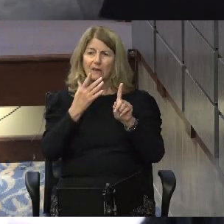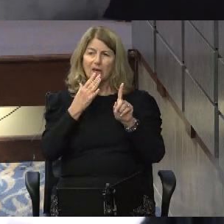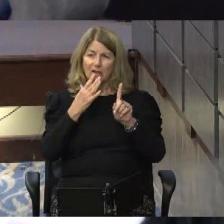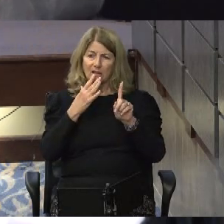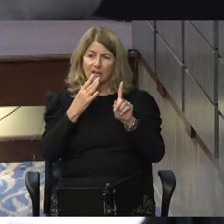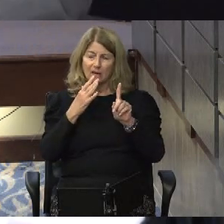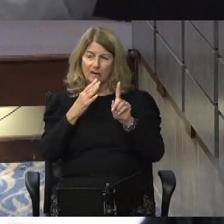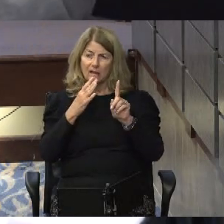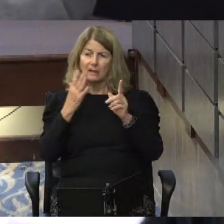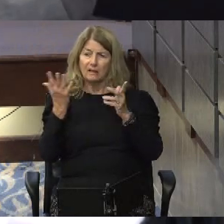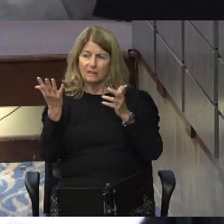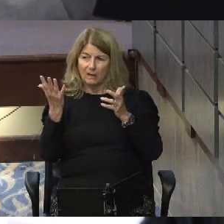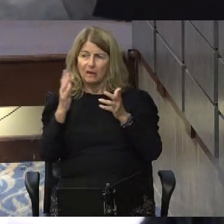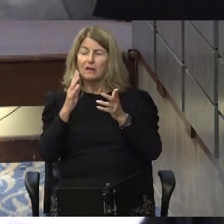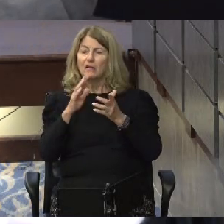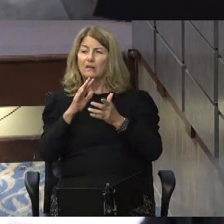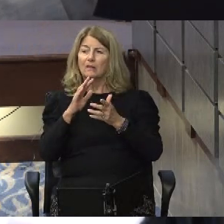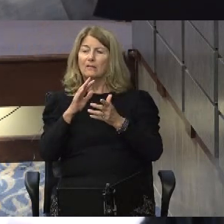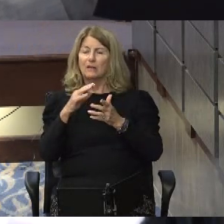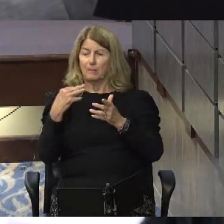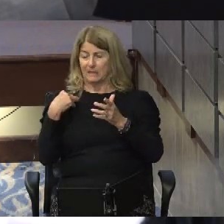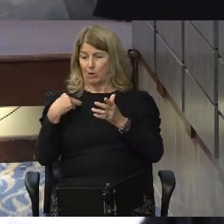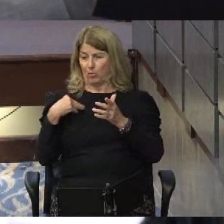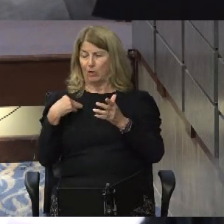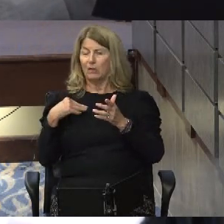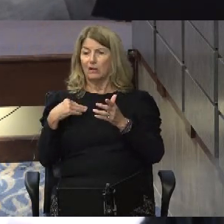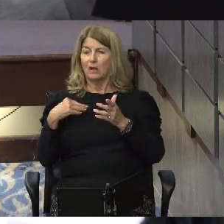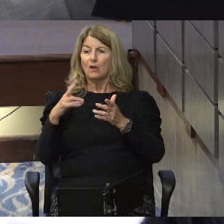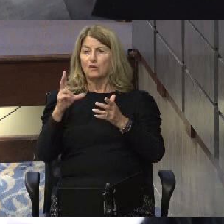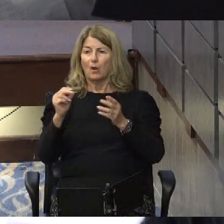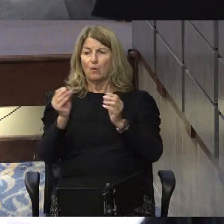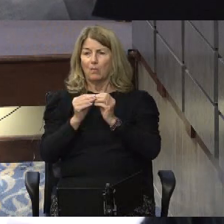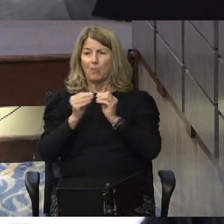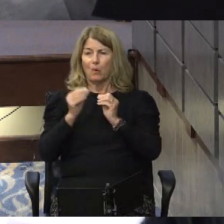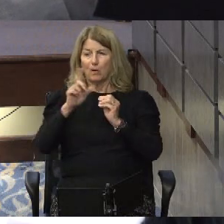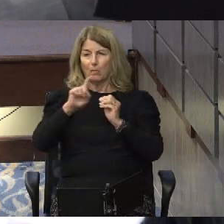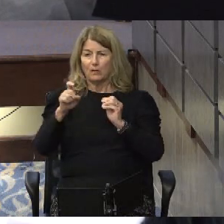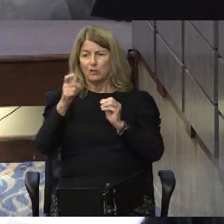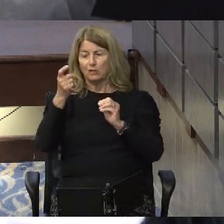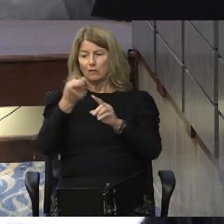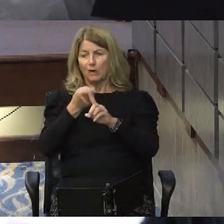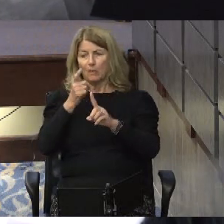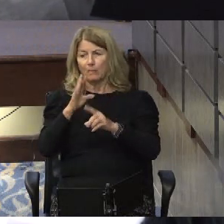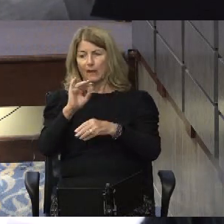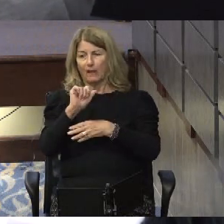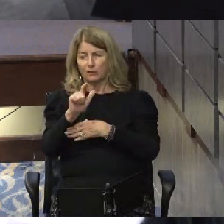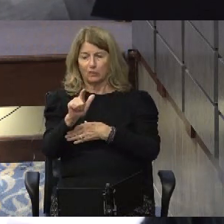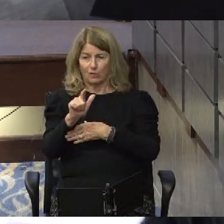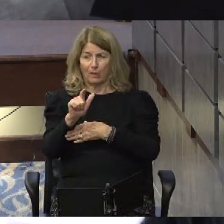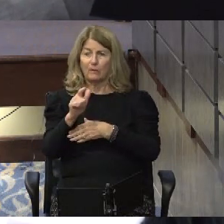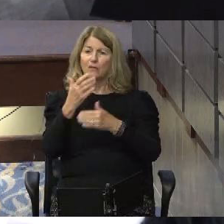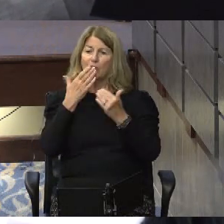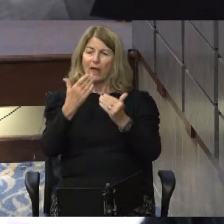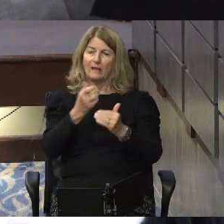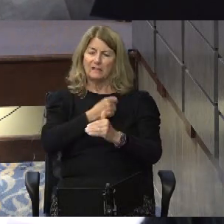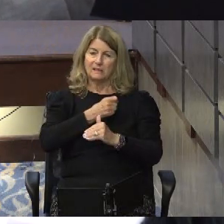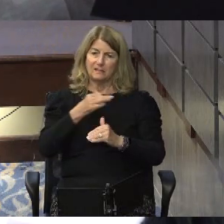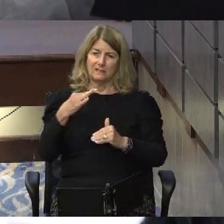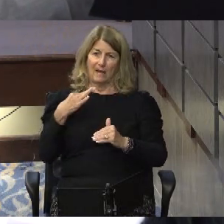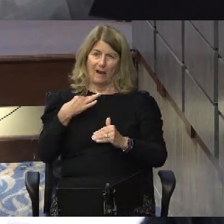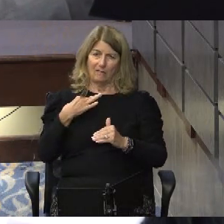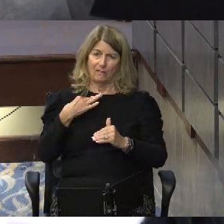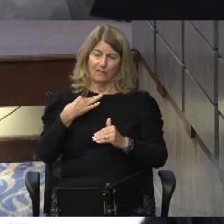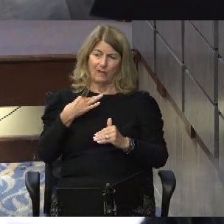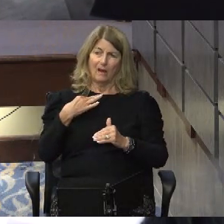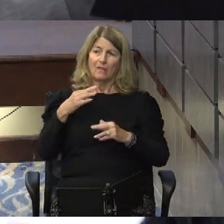and I'll say, if no further questions from the council, I do want to thank the staff, Tom and his team on the Riverwalk, on the garage,